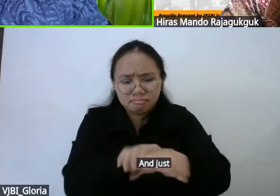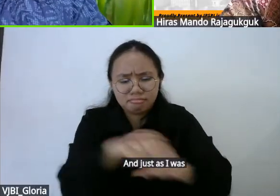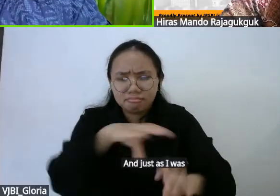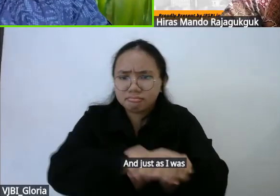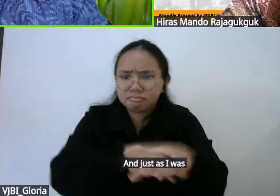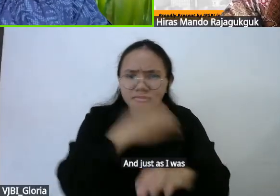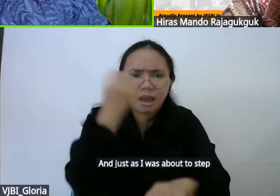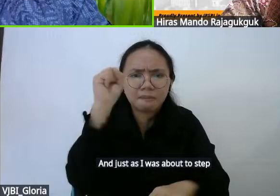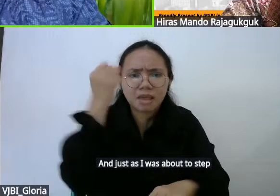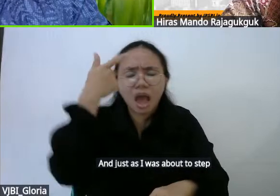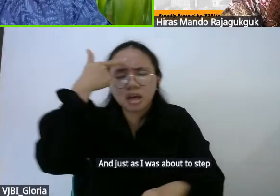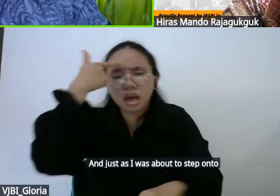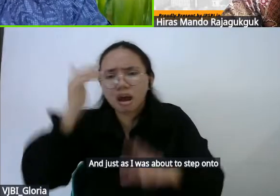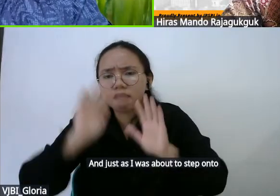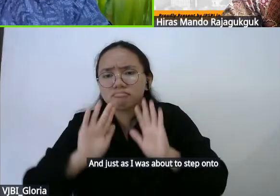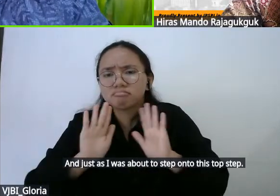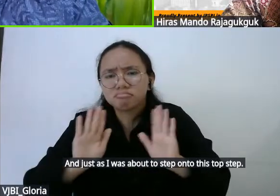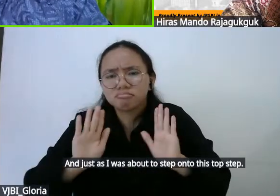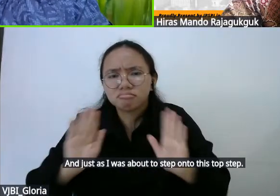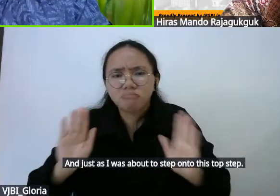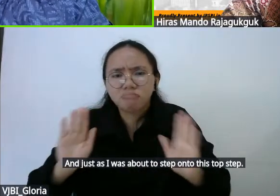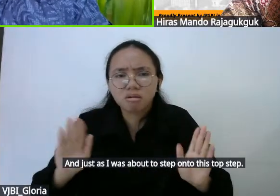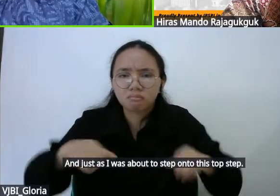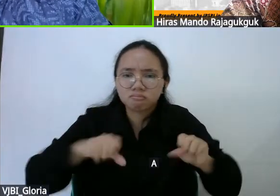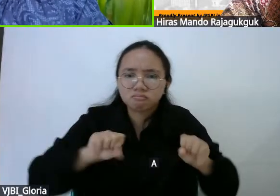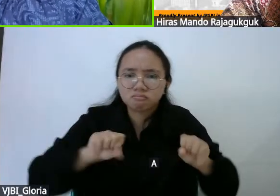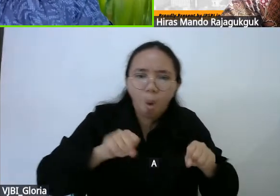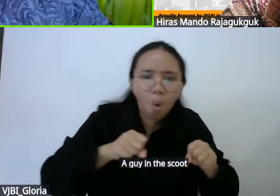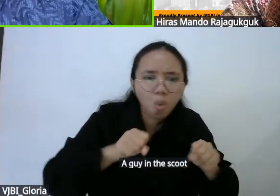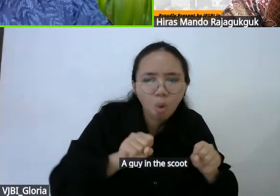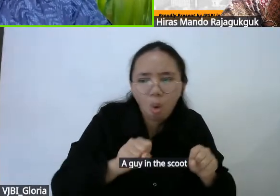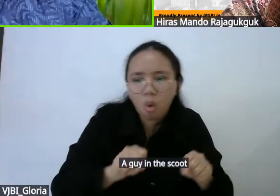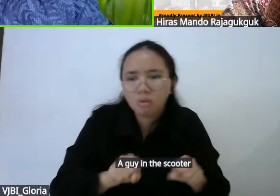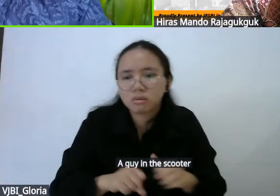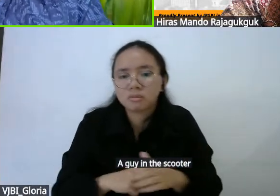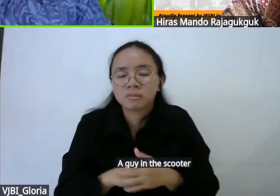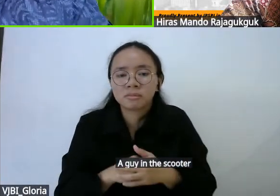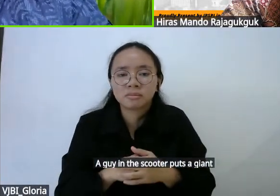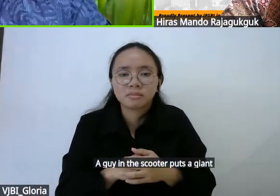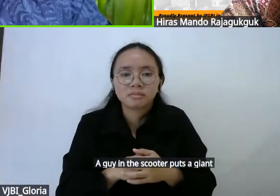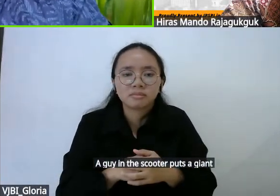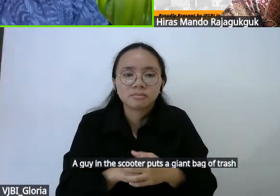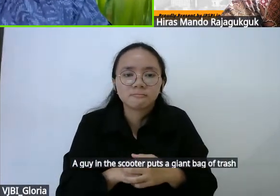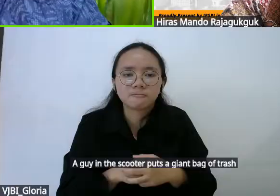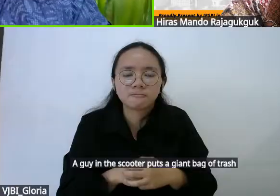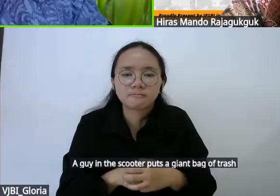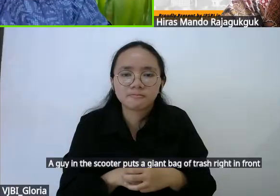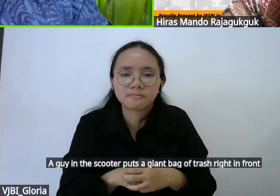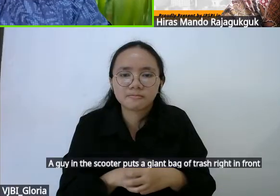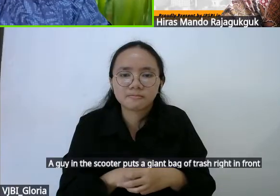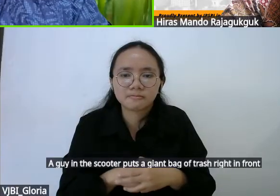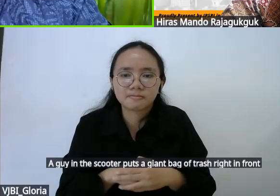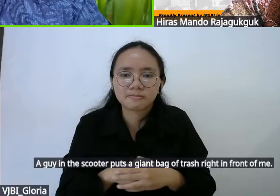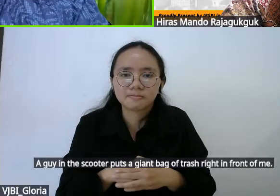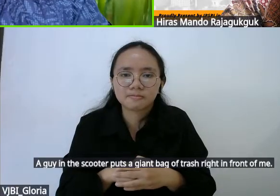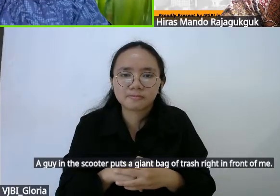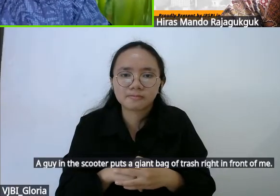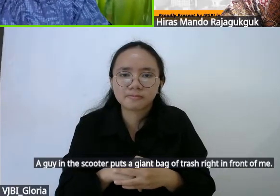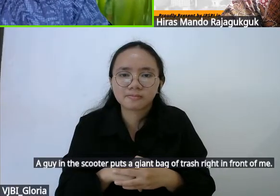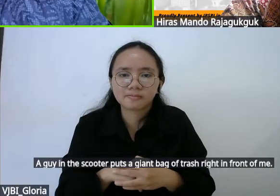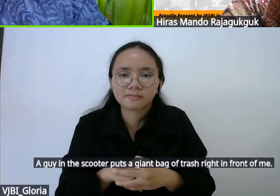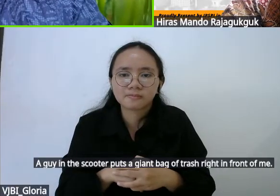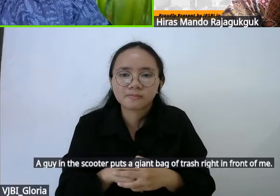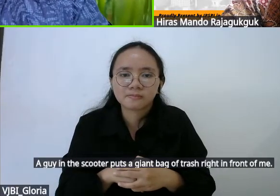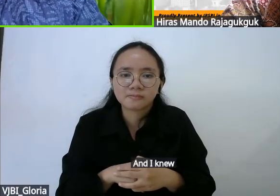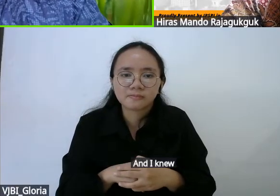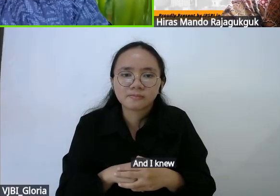to step onto the top step, a guy in the scooter puts a giant bag of trash right in front of me.